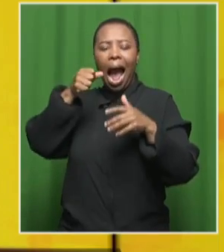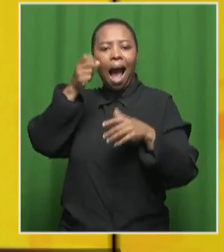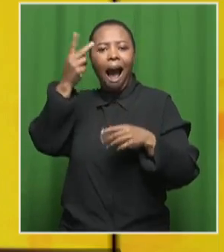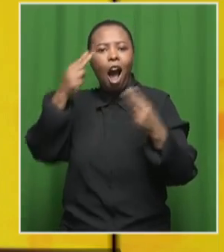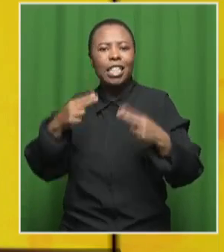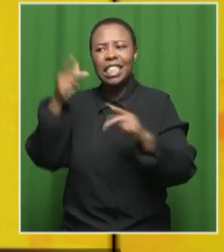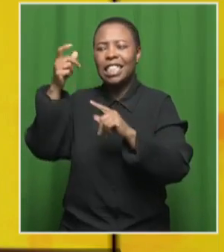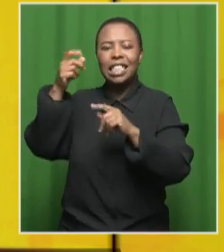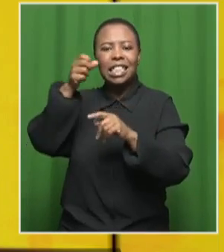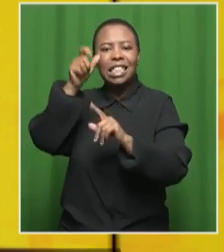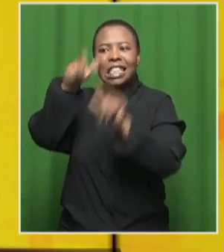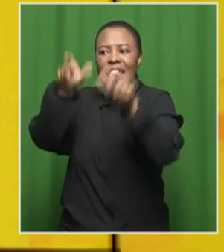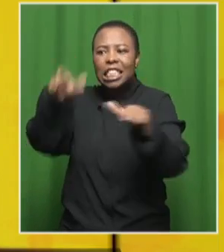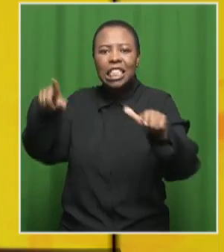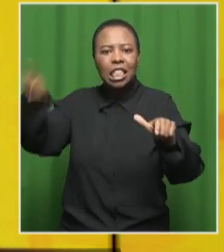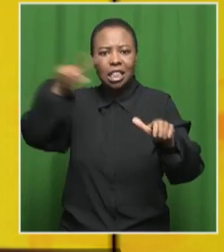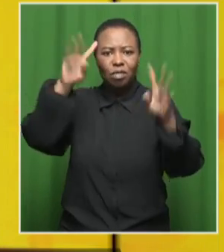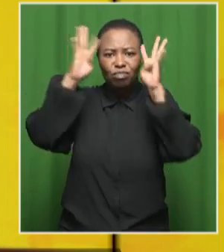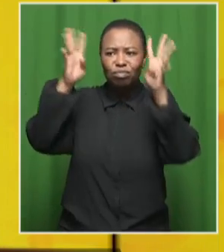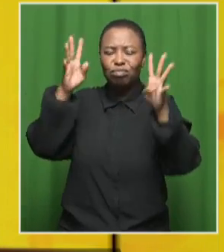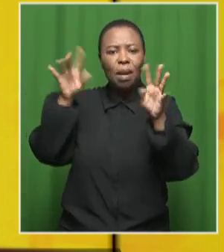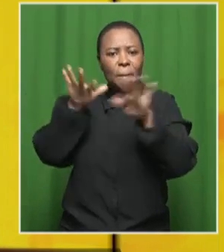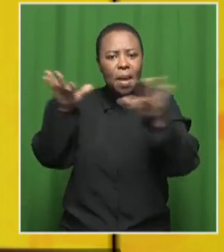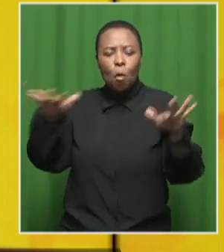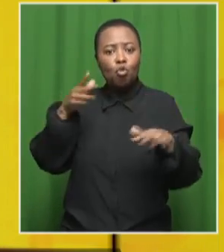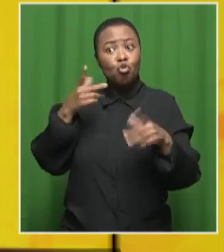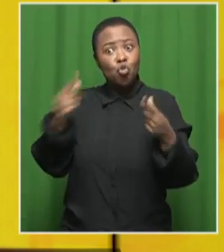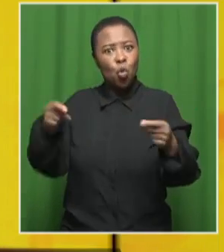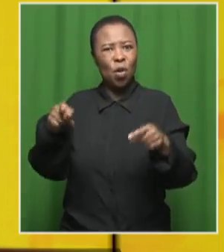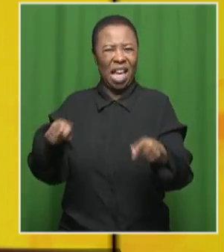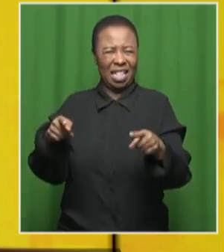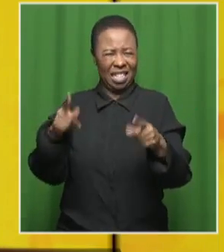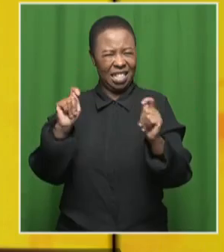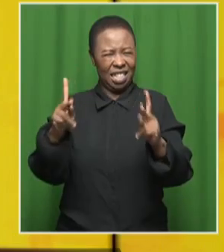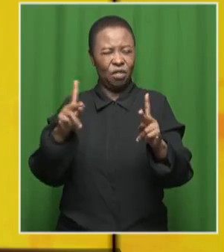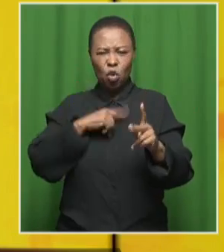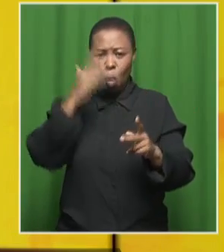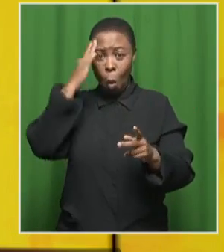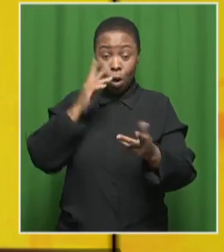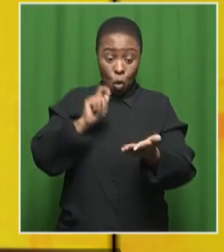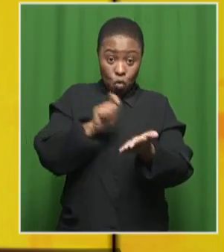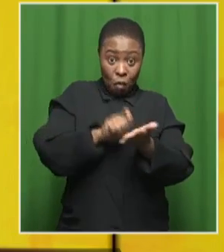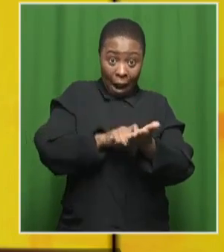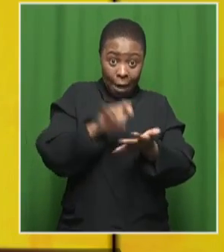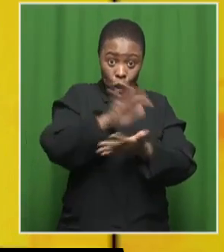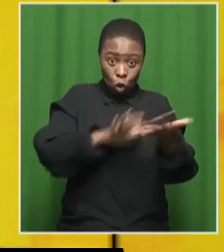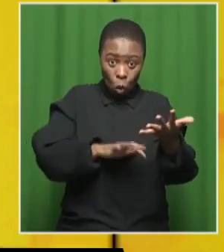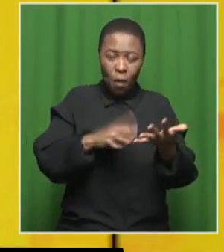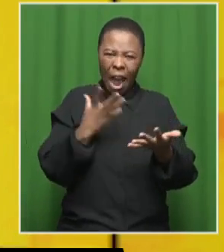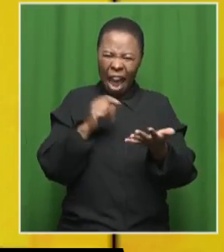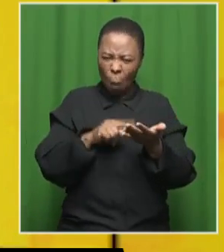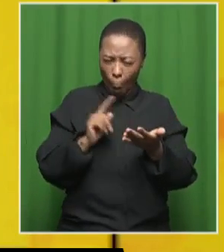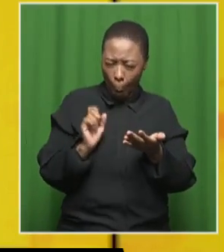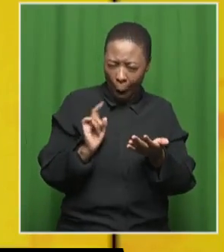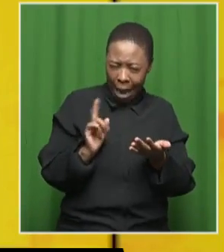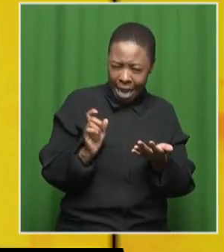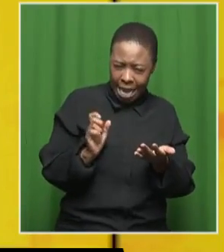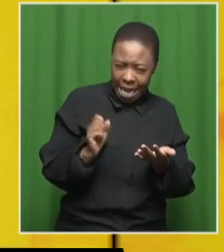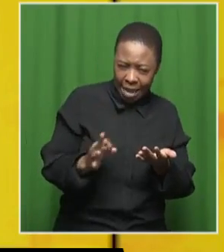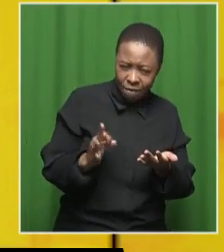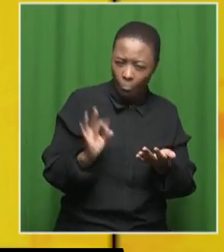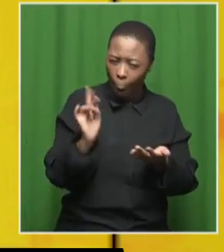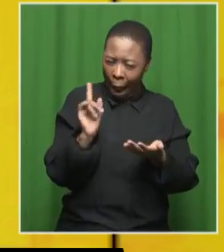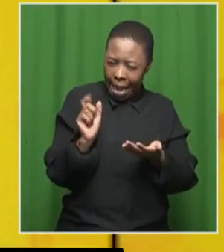It encompasses technology, and we do something, when you write a story, you do something that says, what if? What if this and that